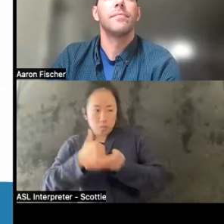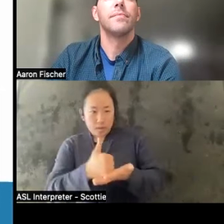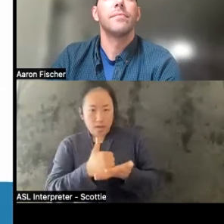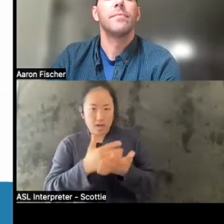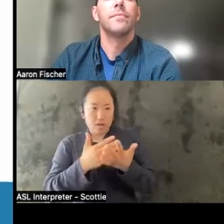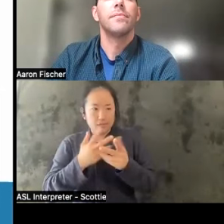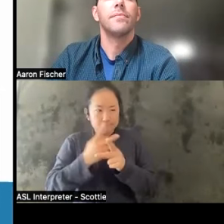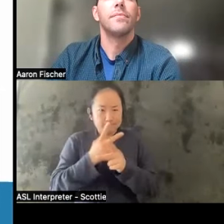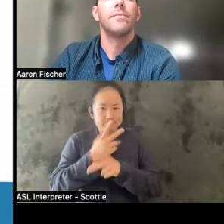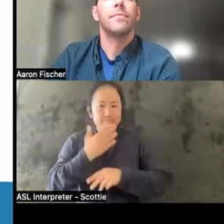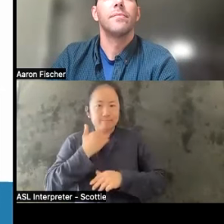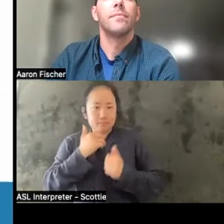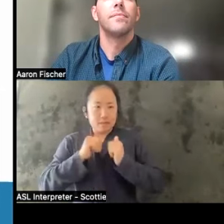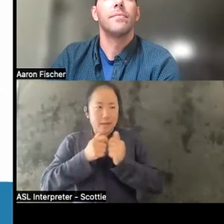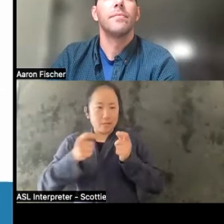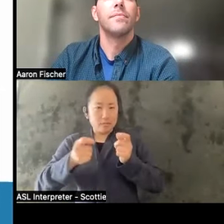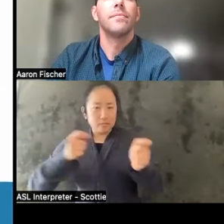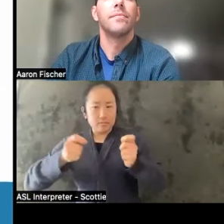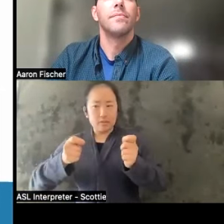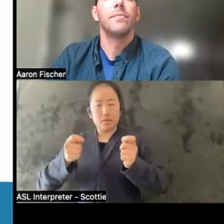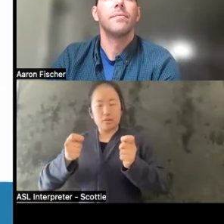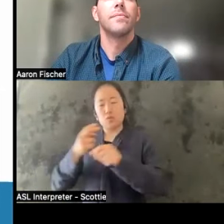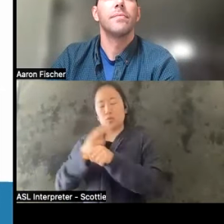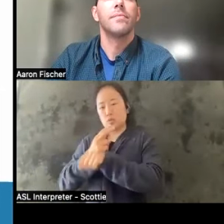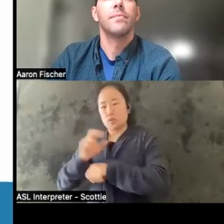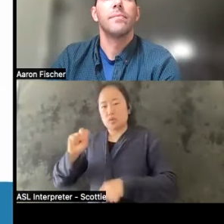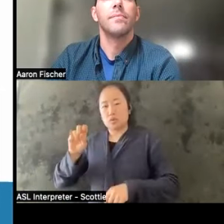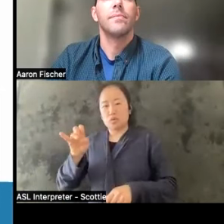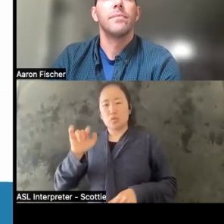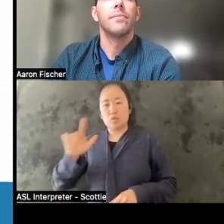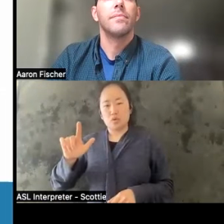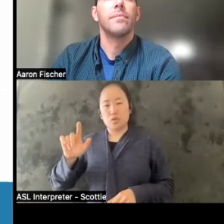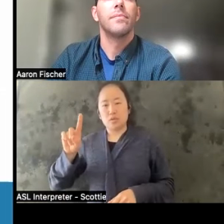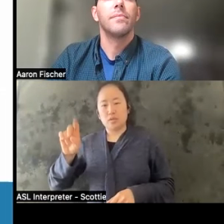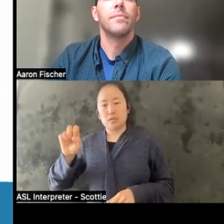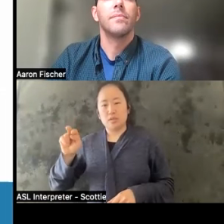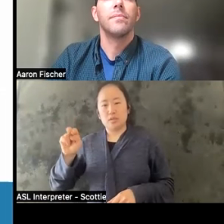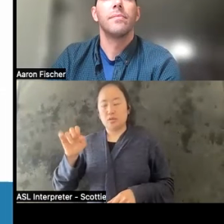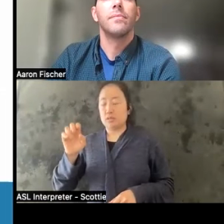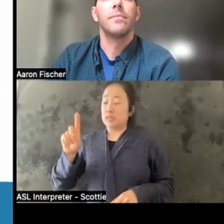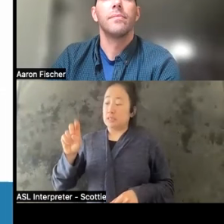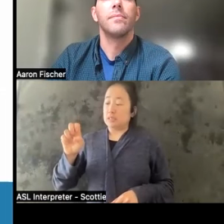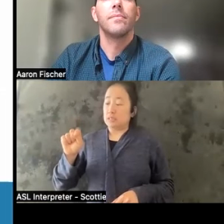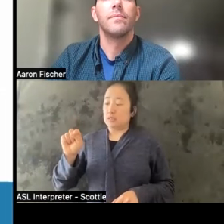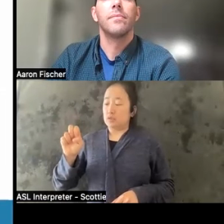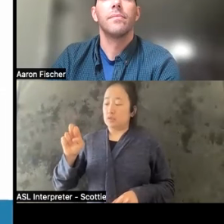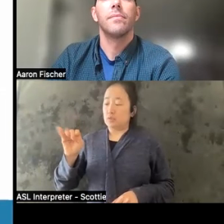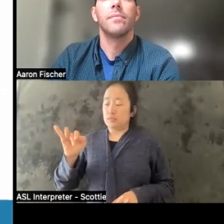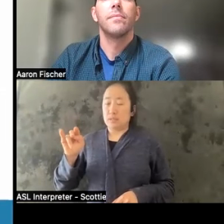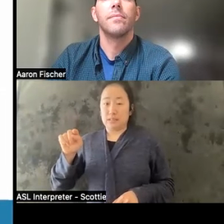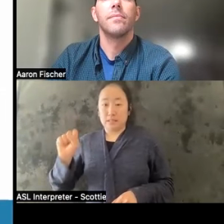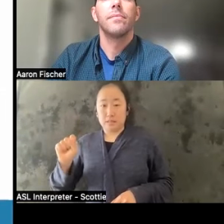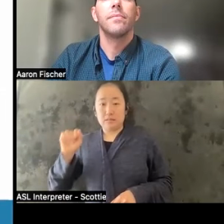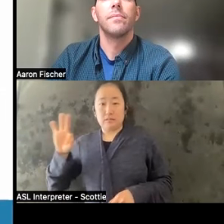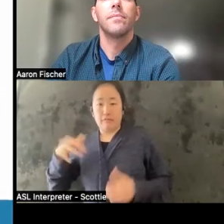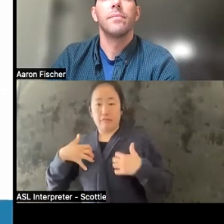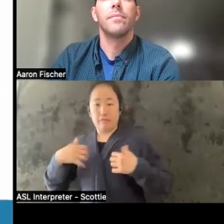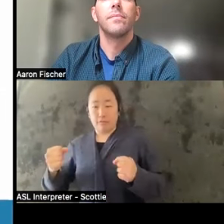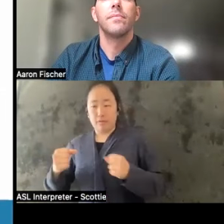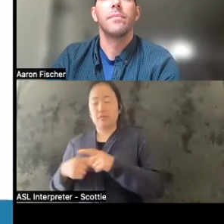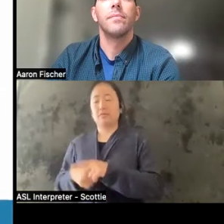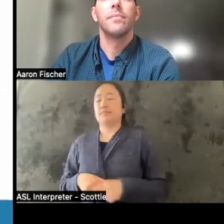And one thing that we see often in health centers is that farm workers often go to the